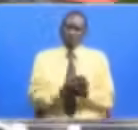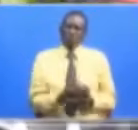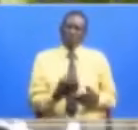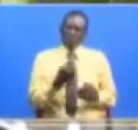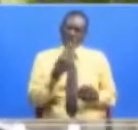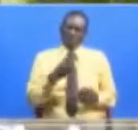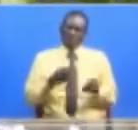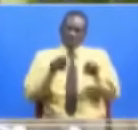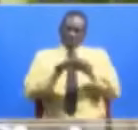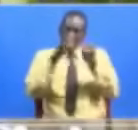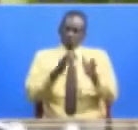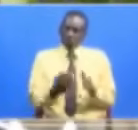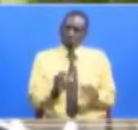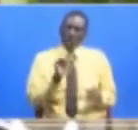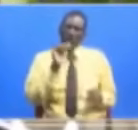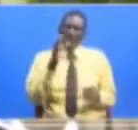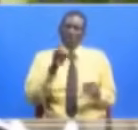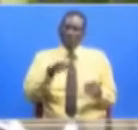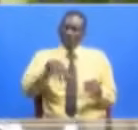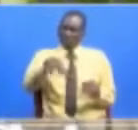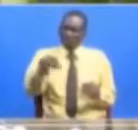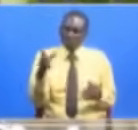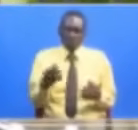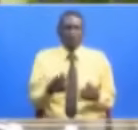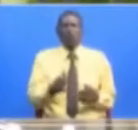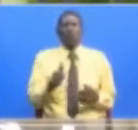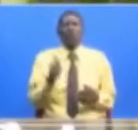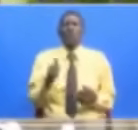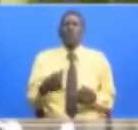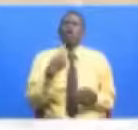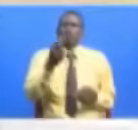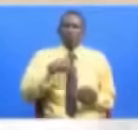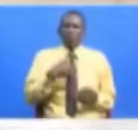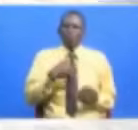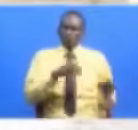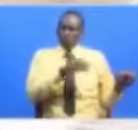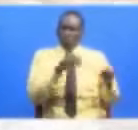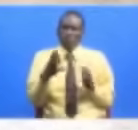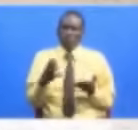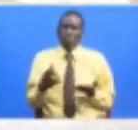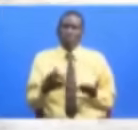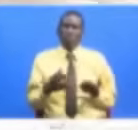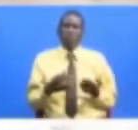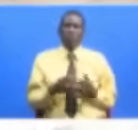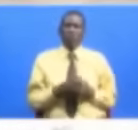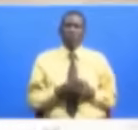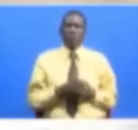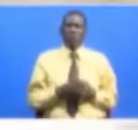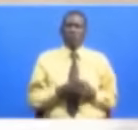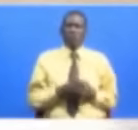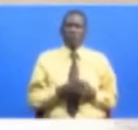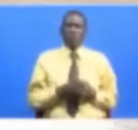ni kumbe the same game mwenye niuliza kazi pale akakataa. So akaniambia nimpeleke.